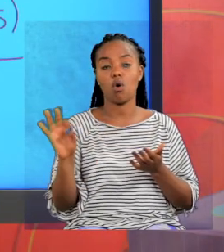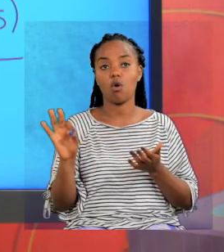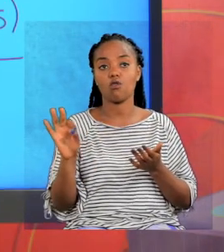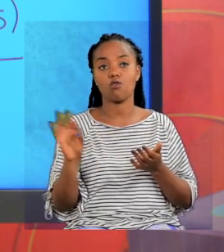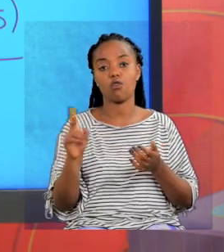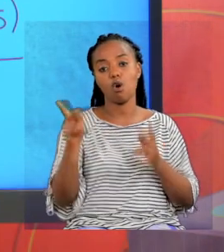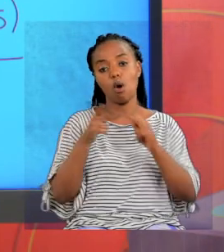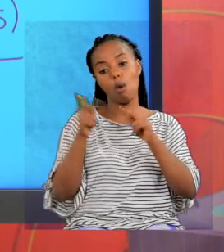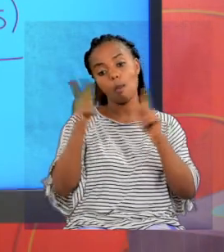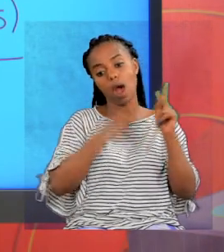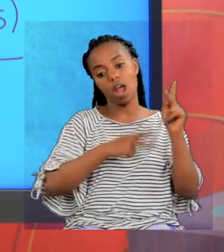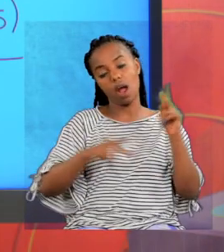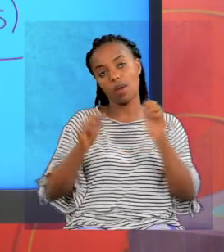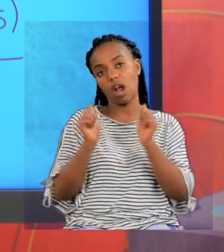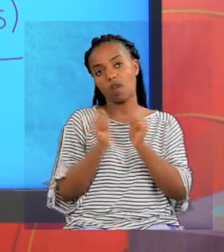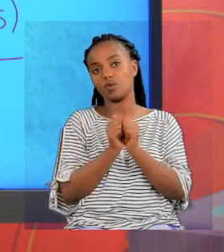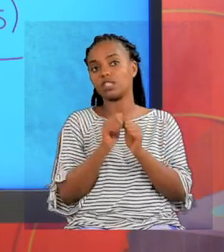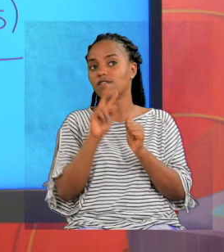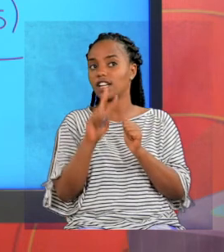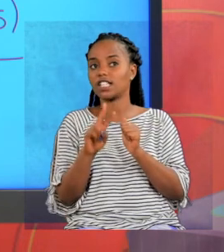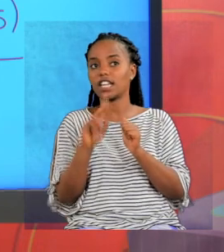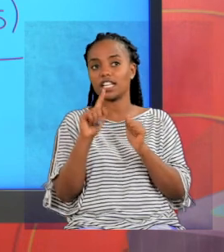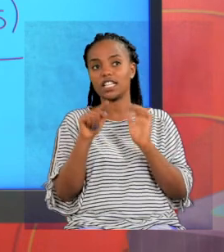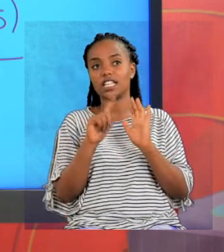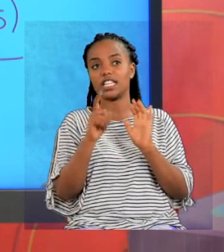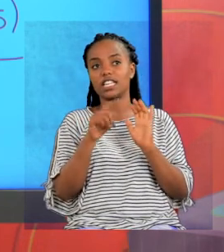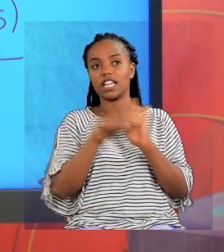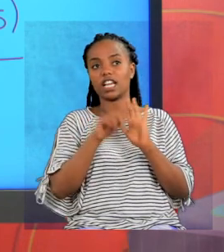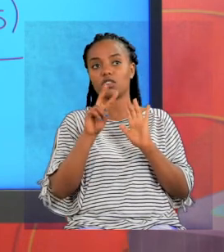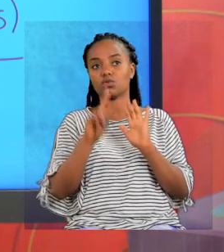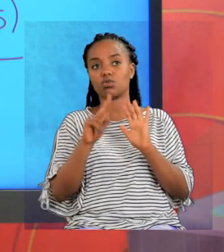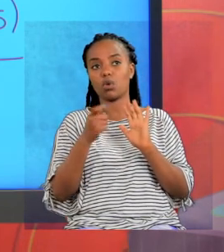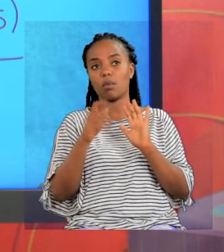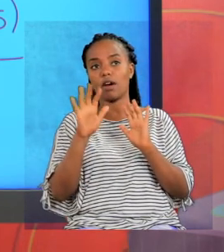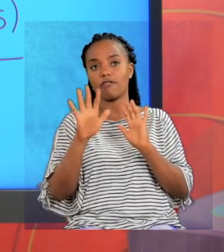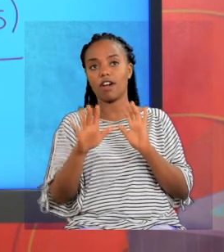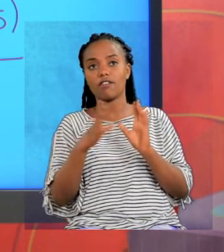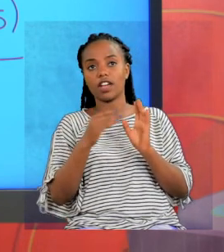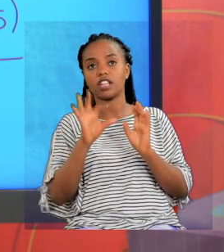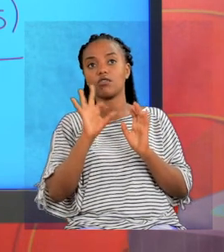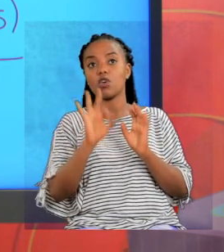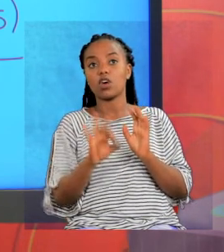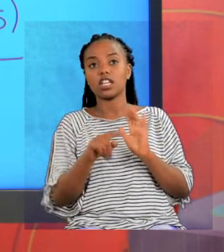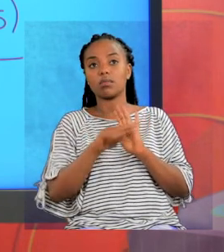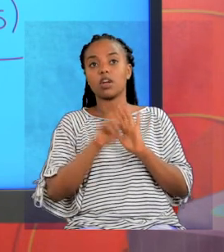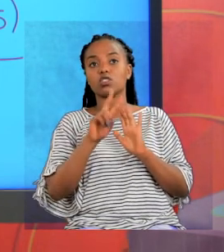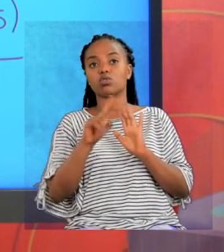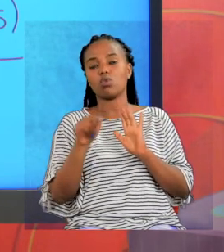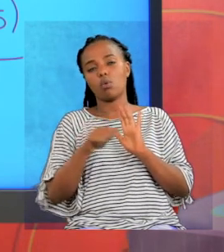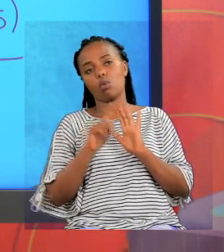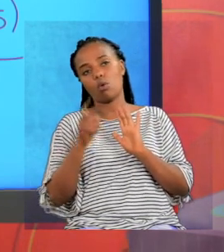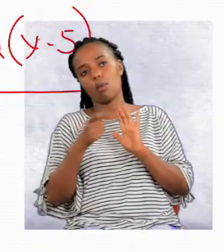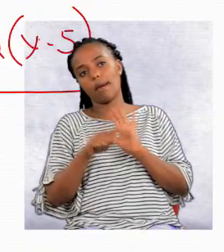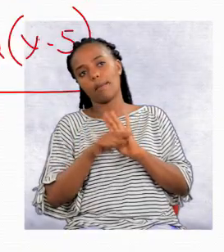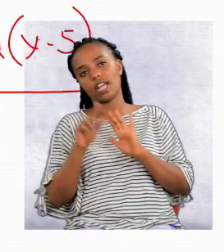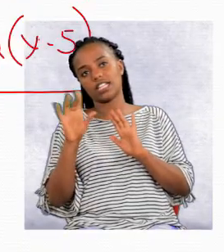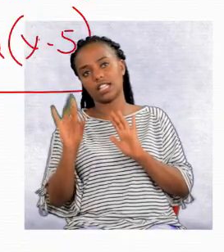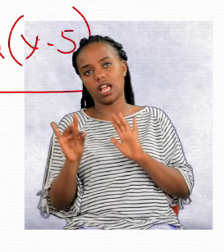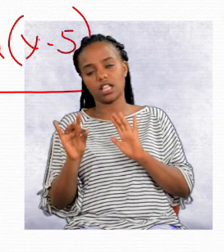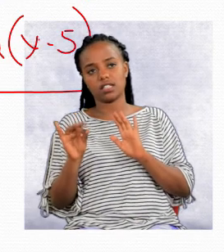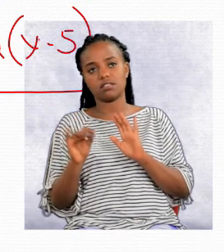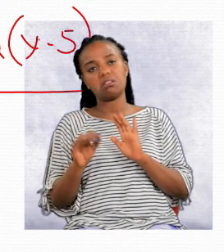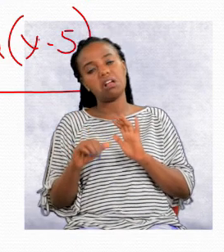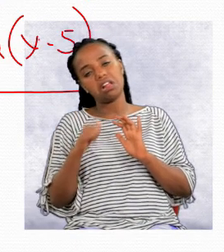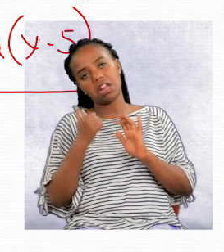a parabola with vertex negative 2, 5 and focus minus 2, minus 8. Now let's proceed to